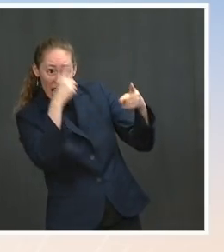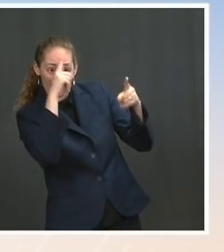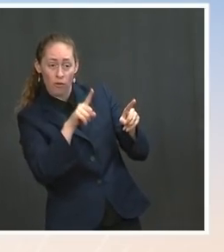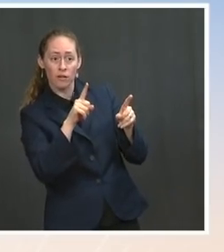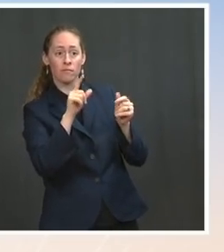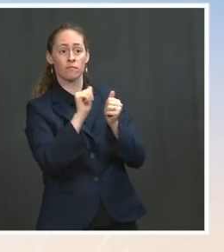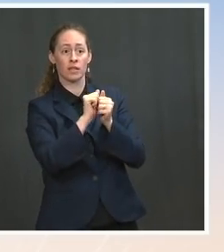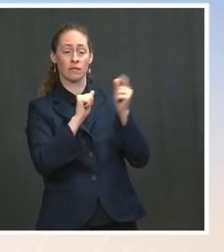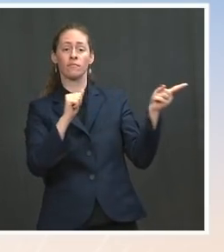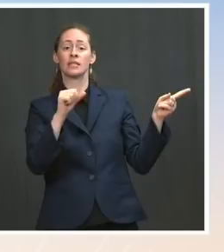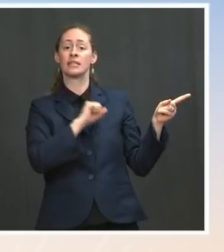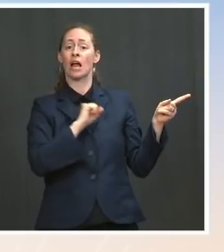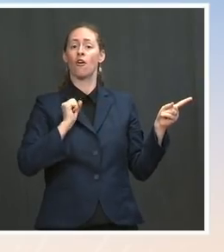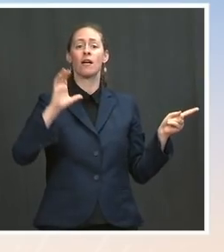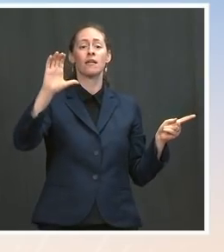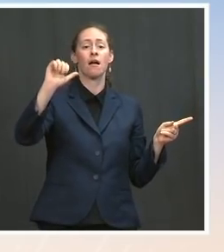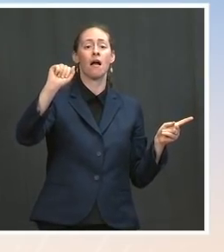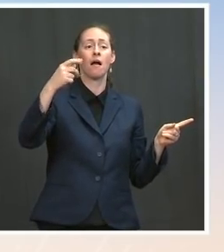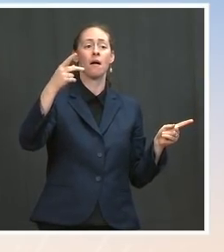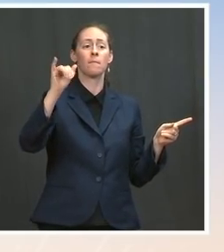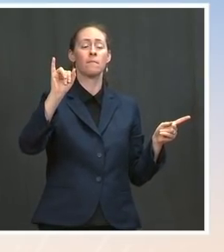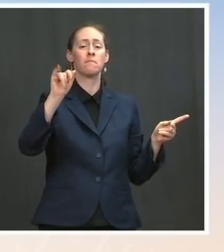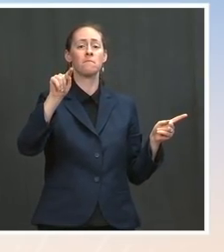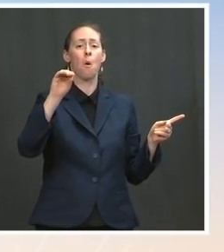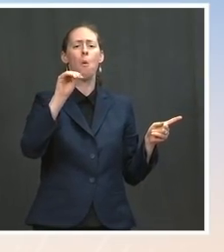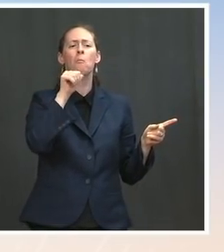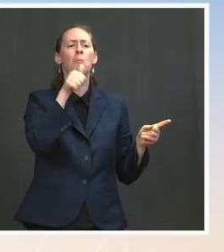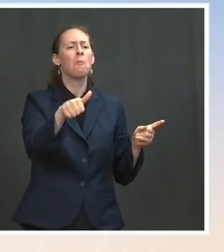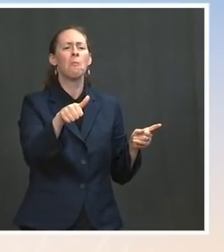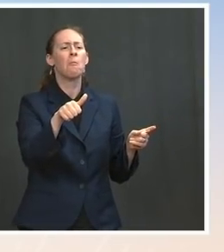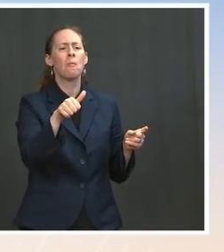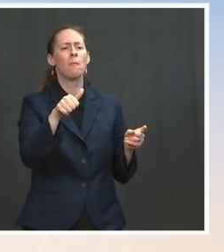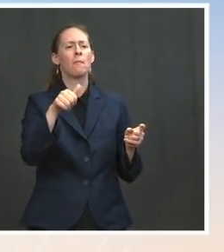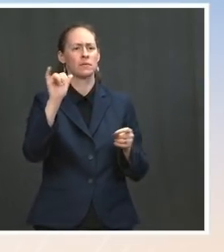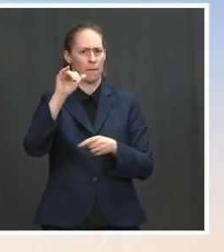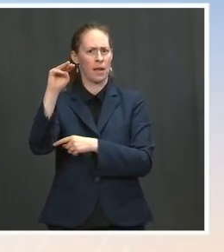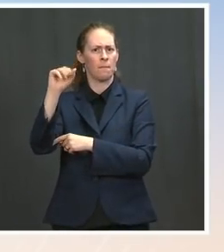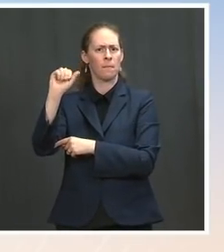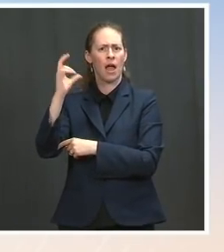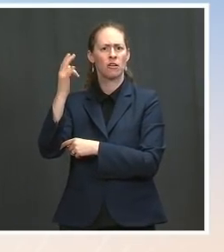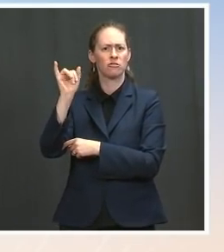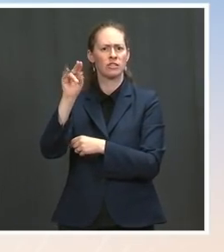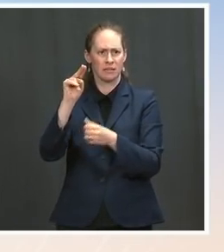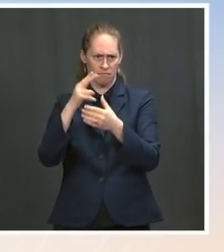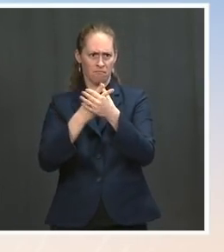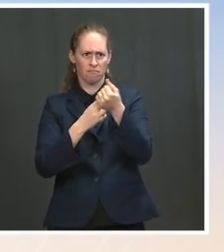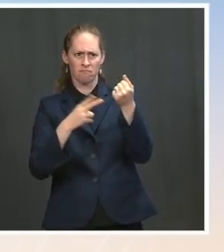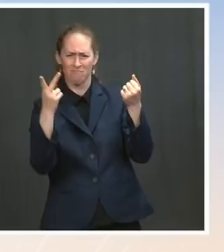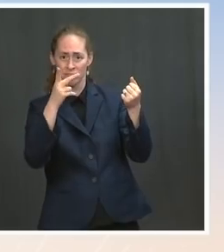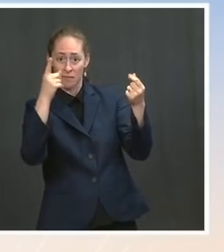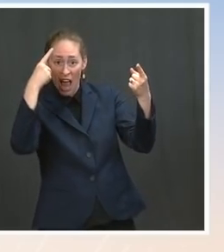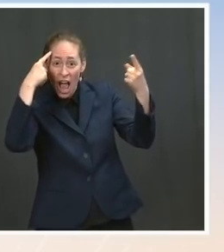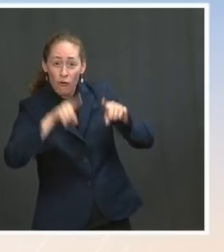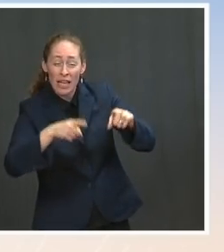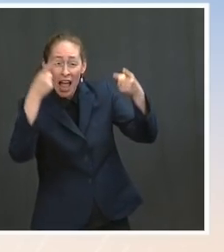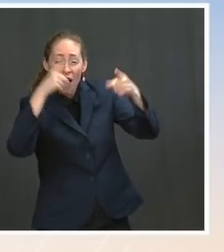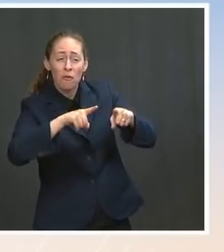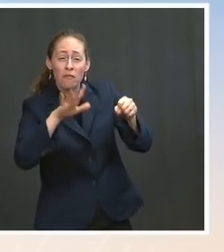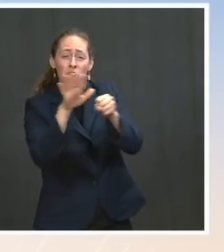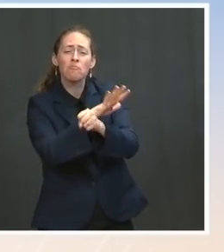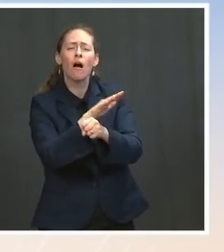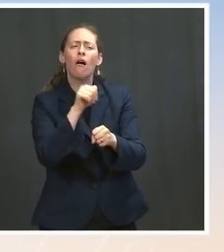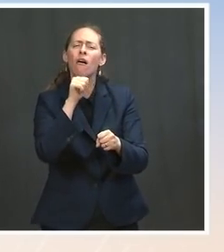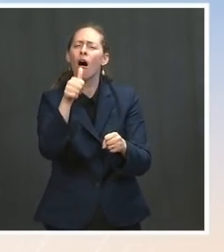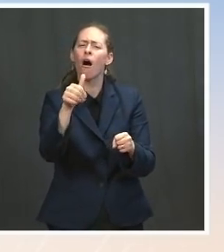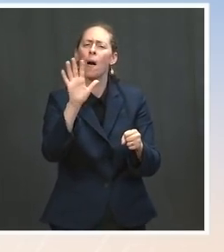believes there's an opportunity to work together, to make progress, to find areas of common ground, even if you have areas of disagreement. And he